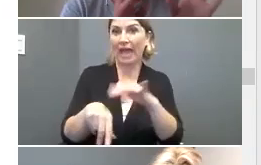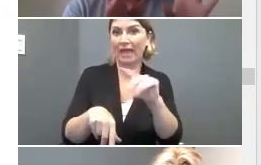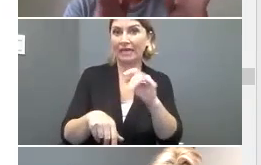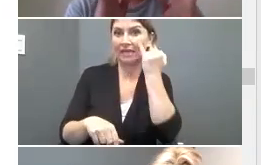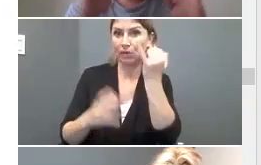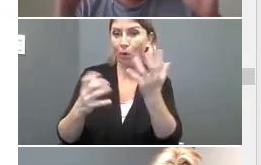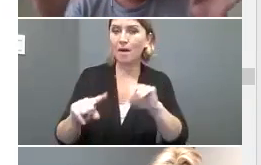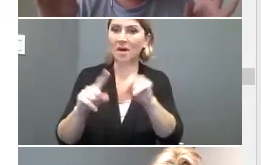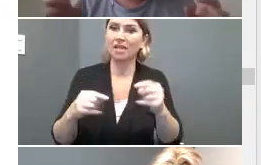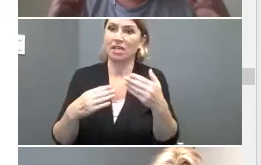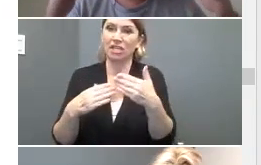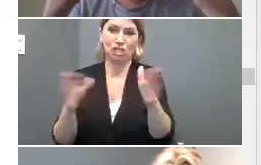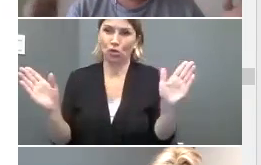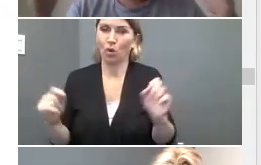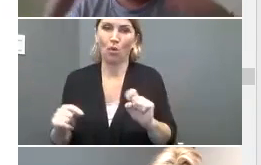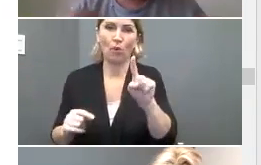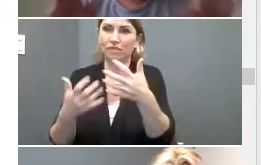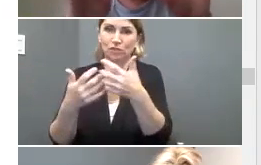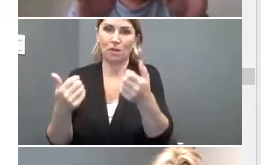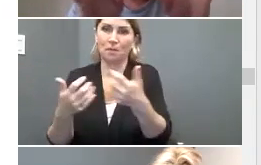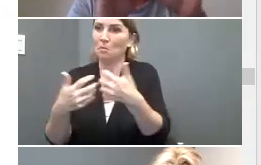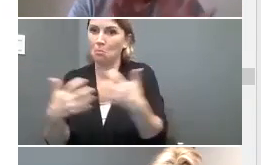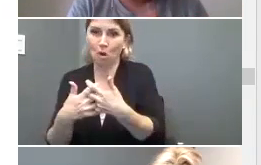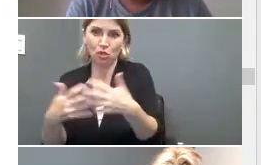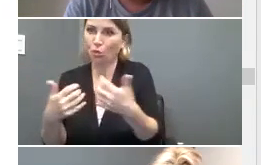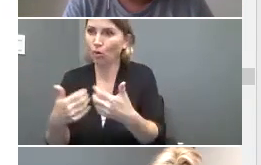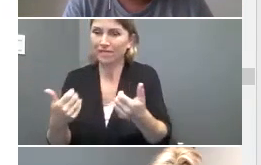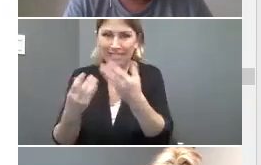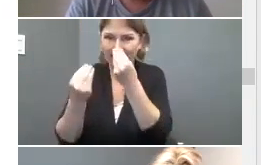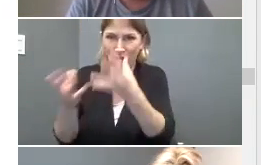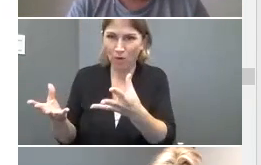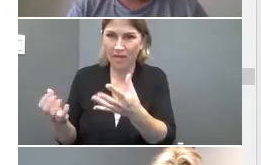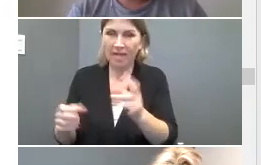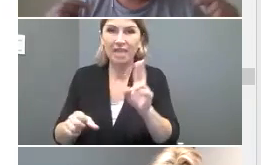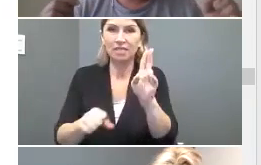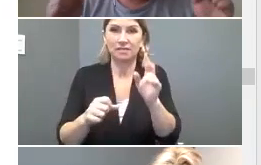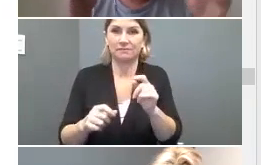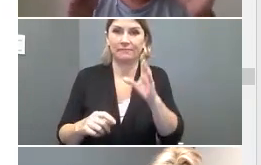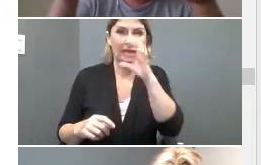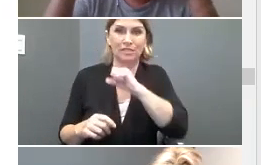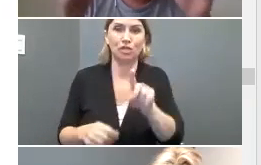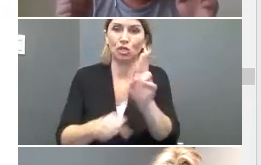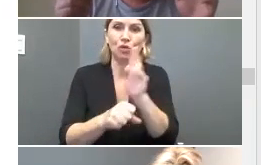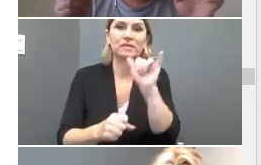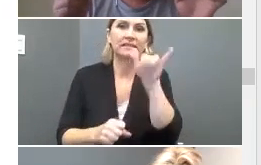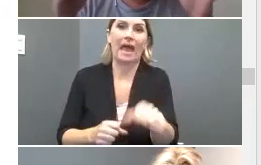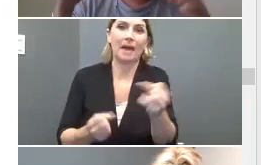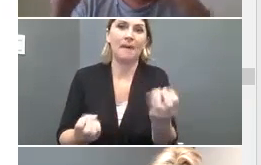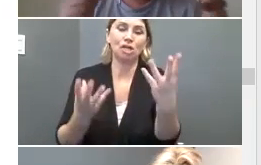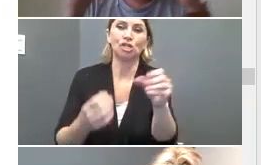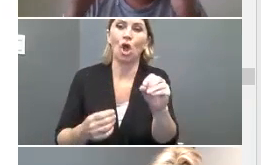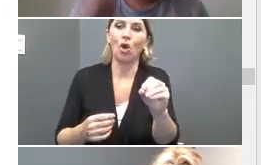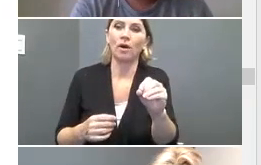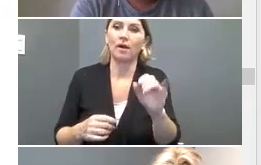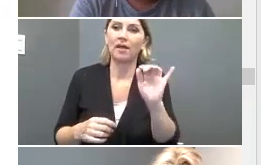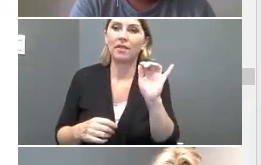merge sort does not care about that. Merge sort assumes that you're going to use this merge procedure that is essentially taking a copy of those